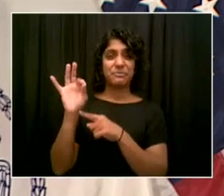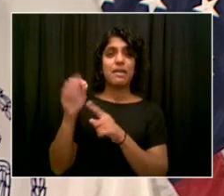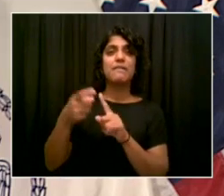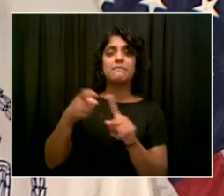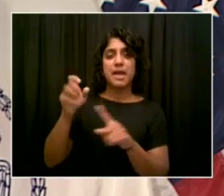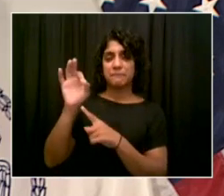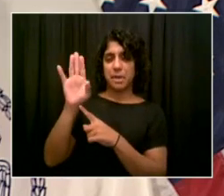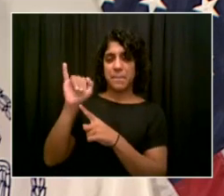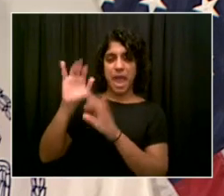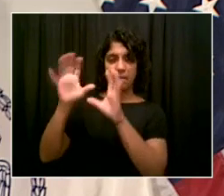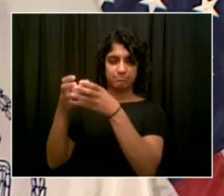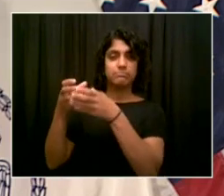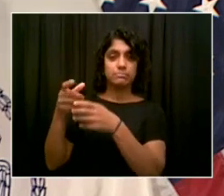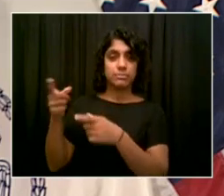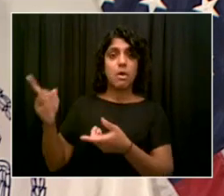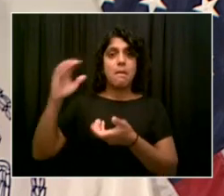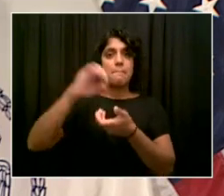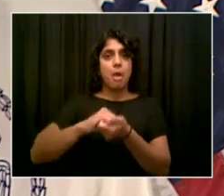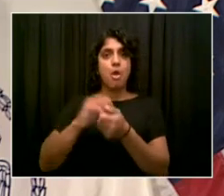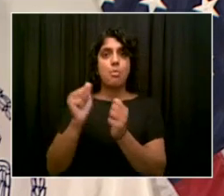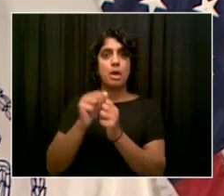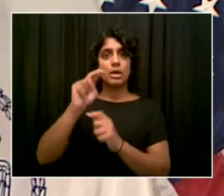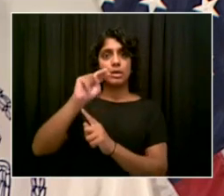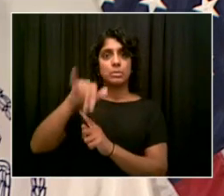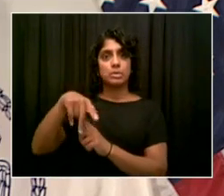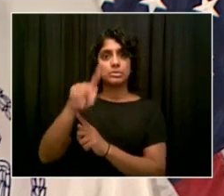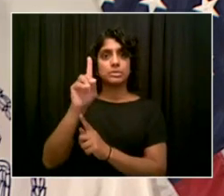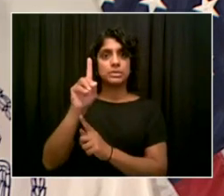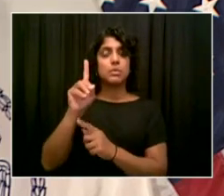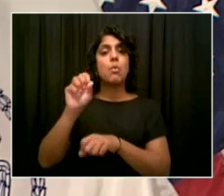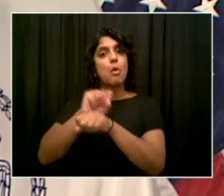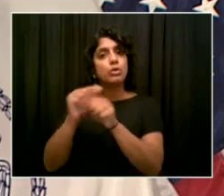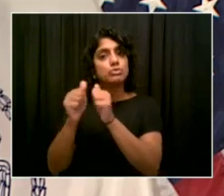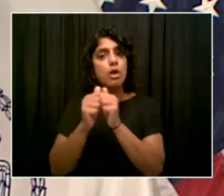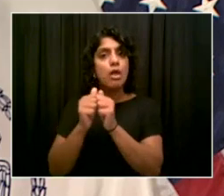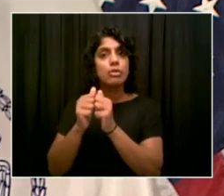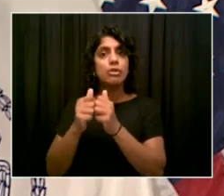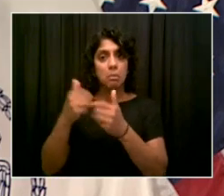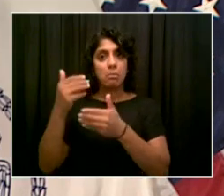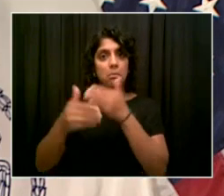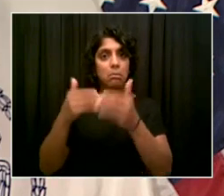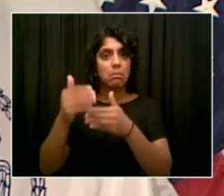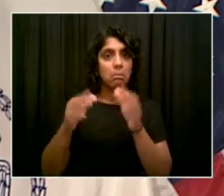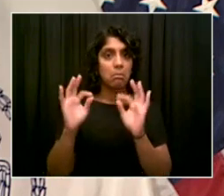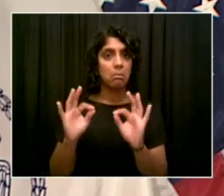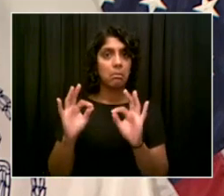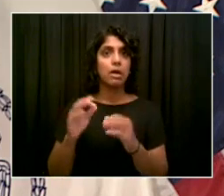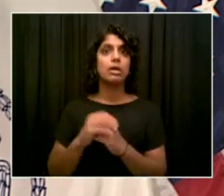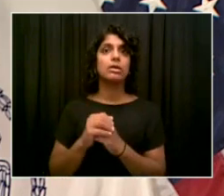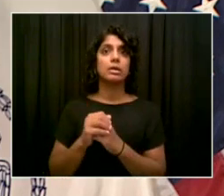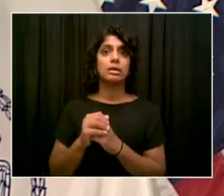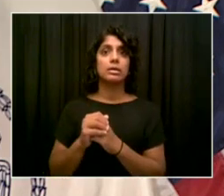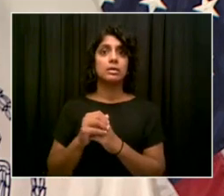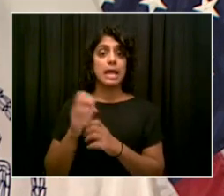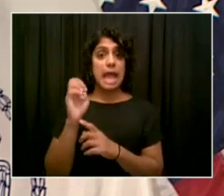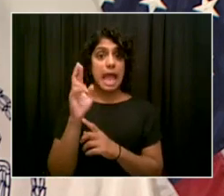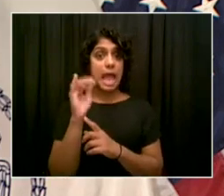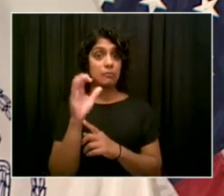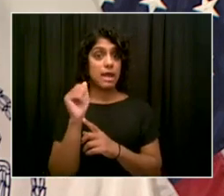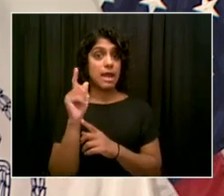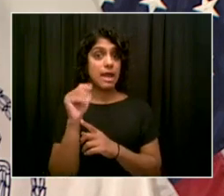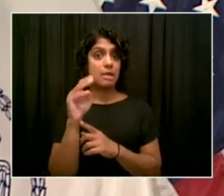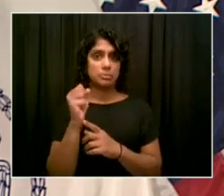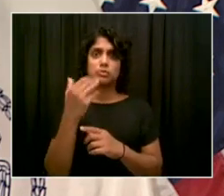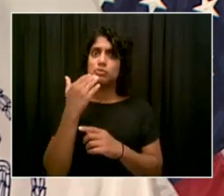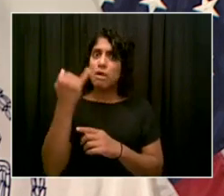and more of. We need as much federal help as possible outside the boundaries of New York City to stop the flow of guns into New York City. I think within